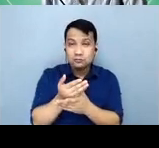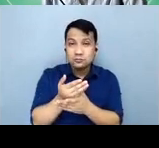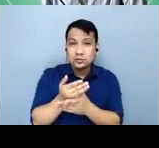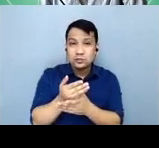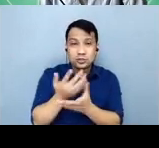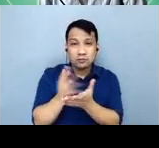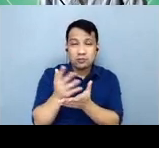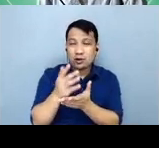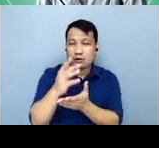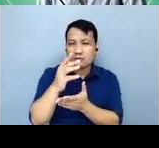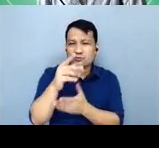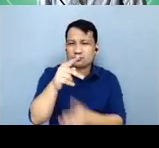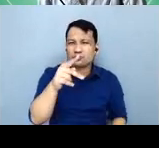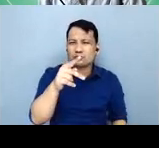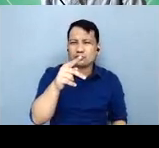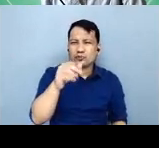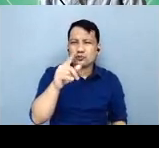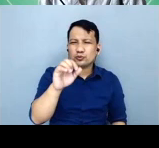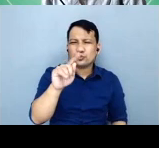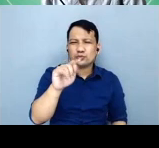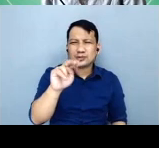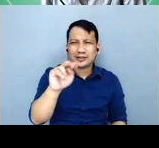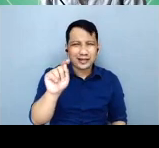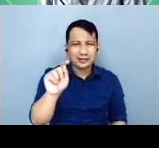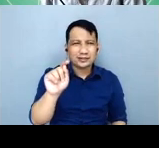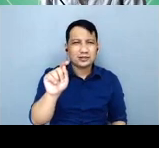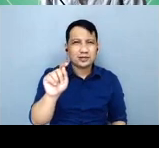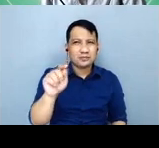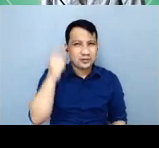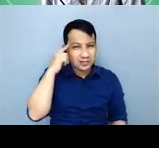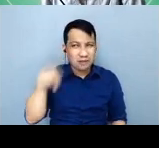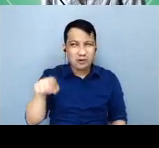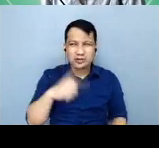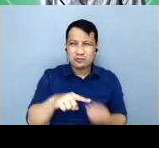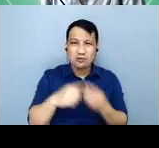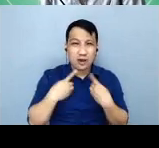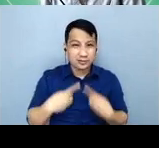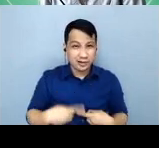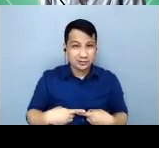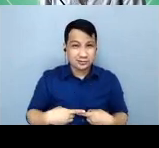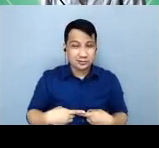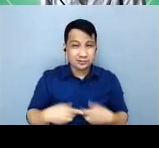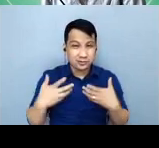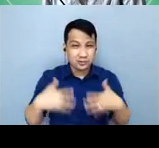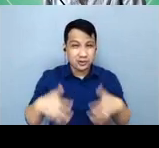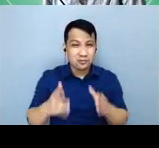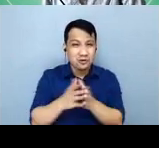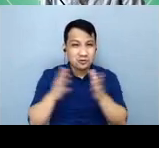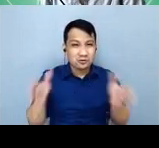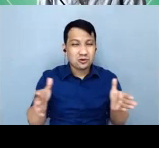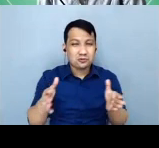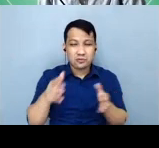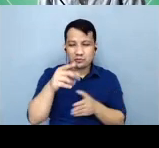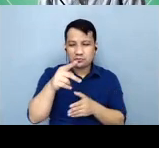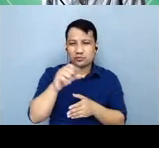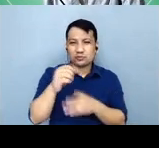wastewater. In particular, I believe clothing, especially for dyeing fabric, a large amount of pollutants comes out